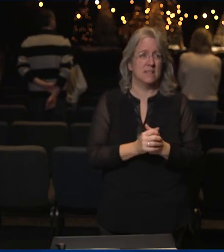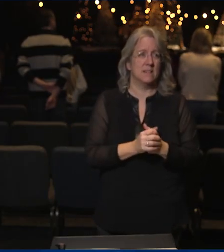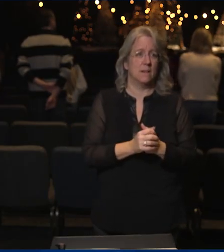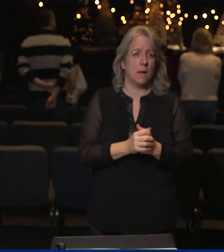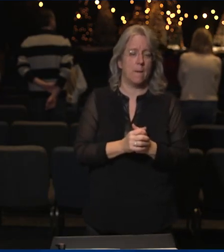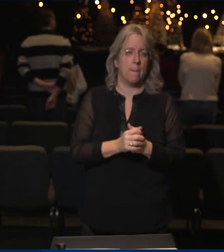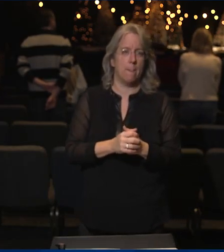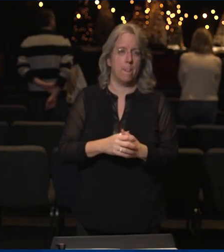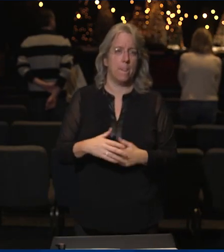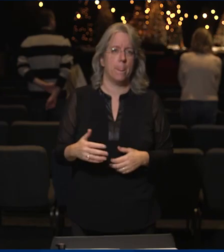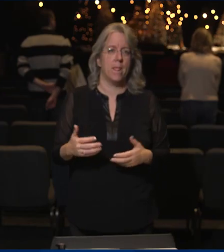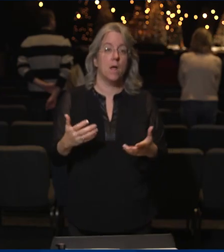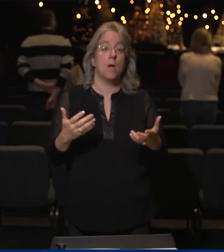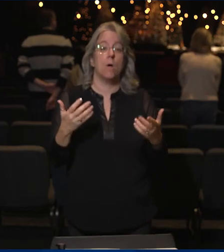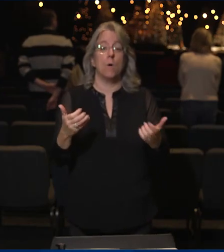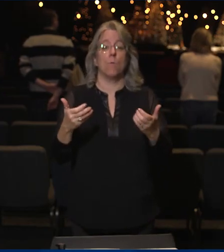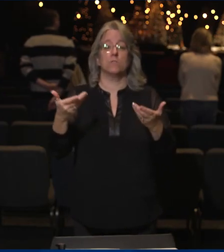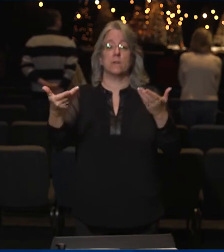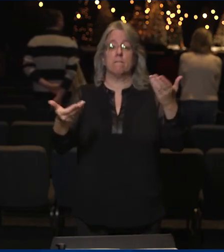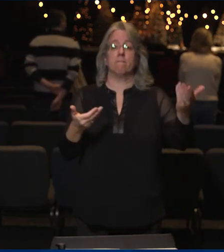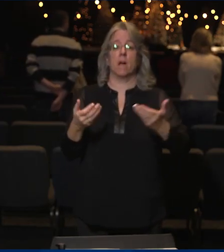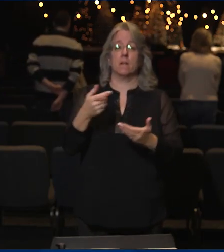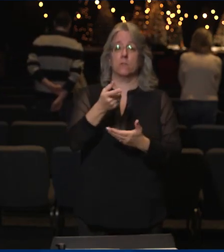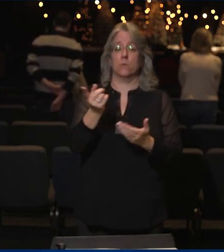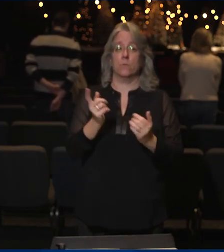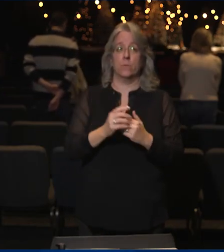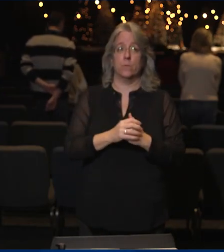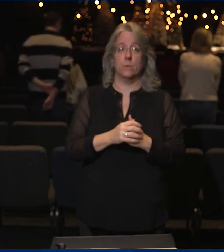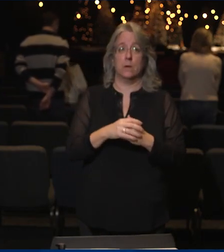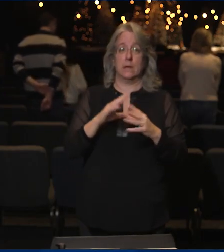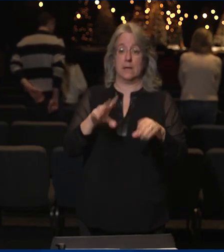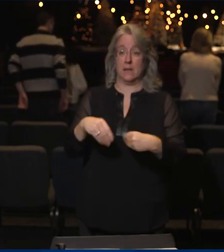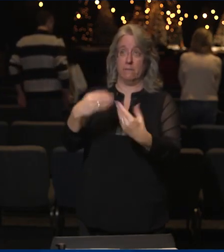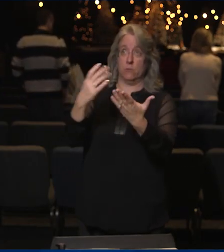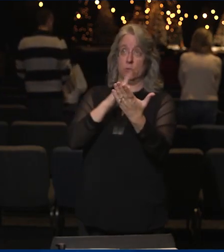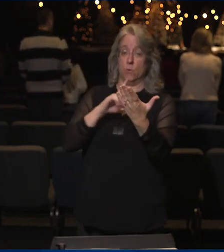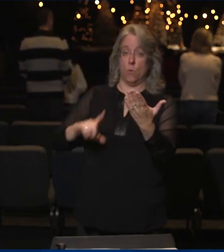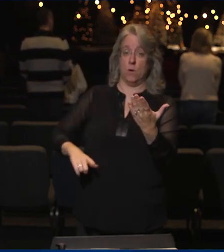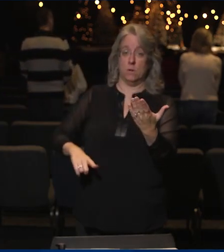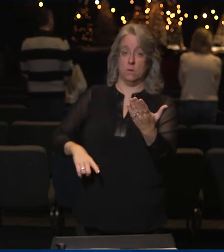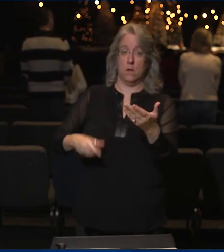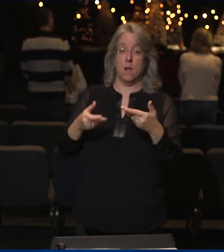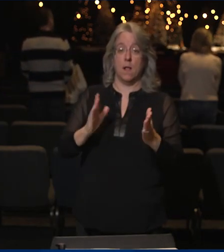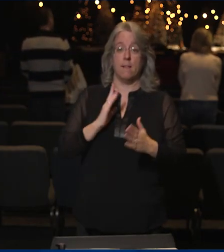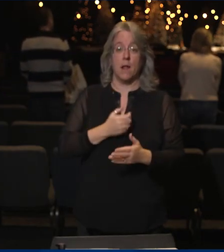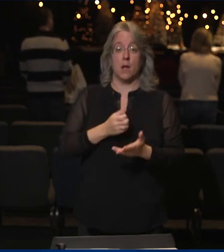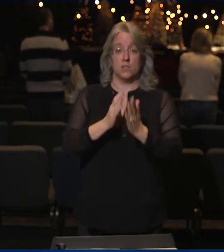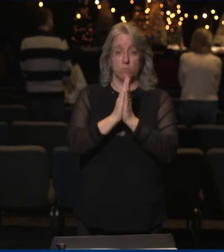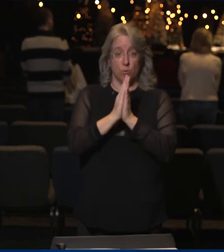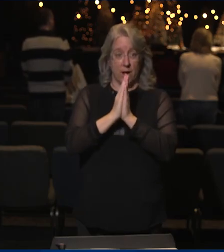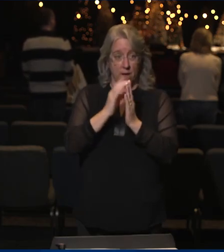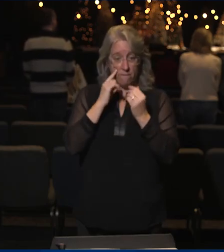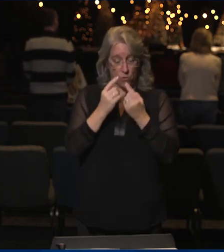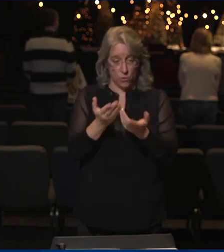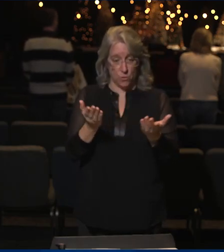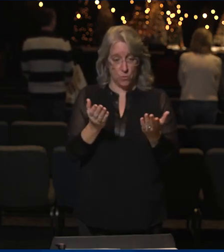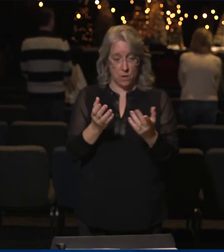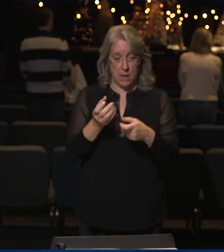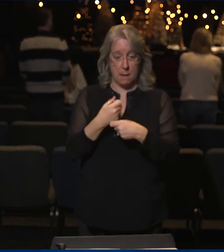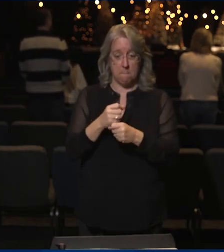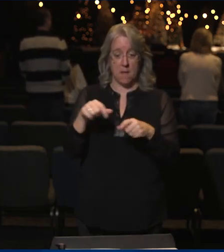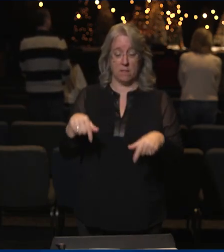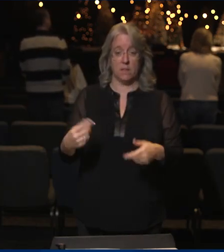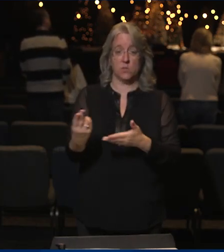What we want to invite you into is give that to the Lord. Let us pray for you and ask the Lord, Lord, would you make this thing holy, no matter